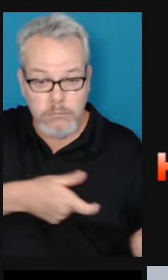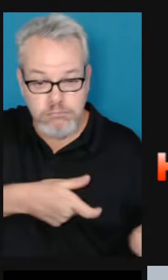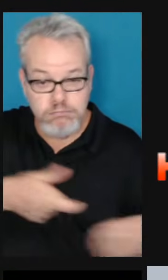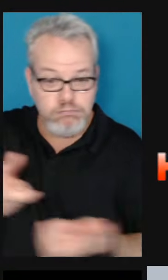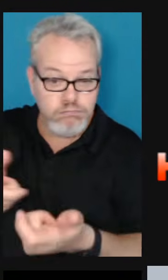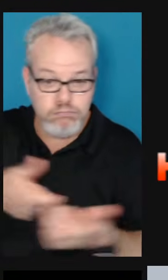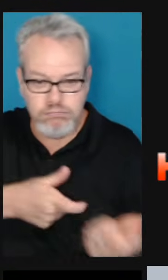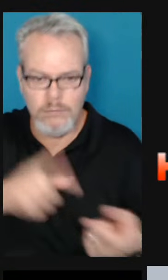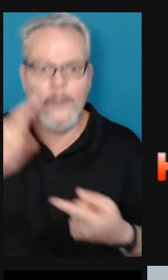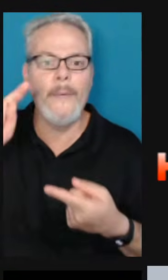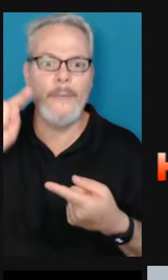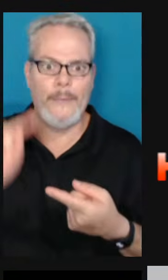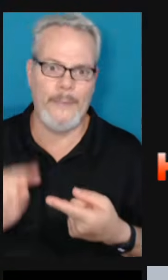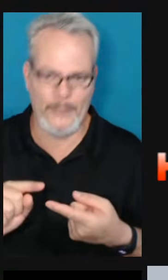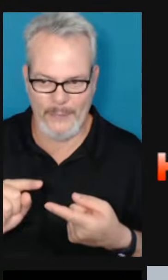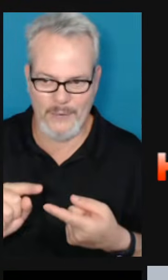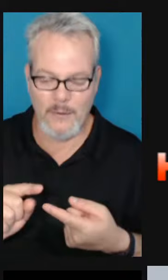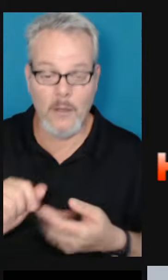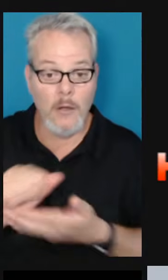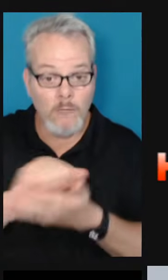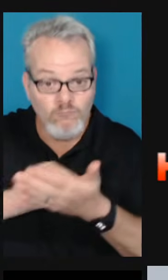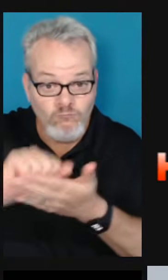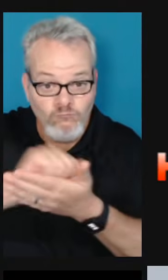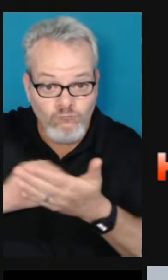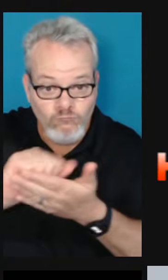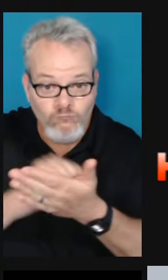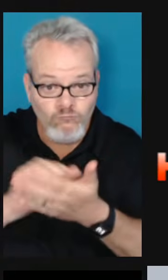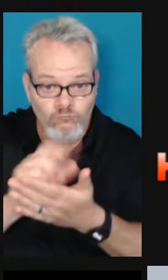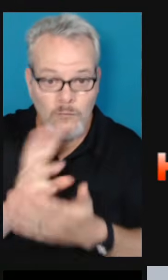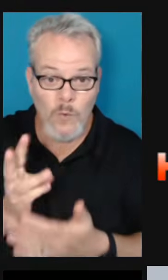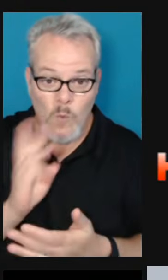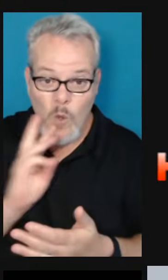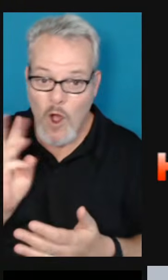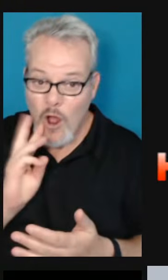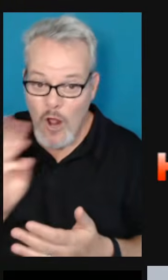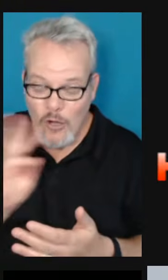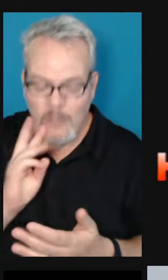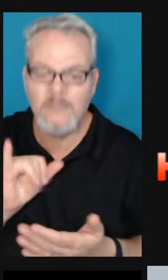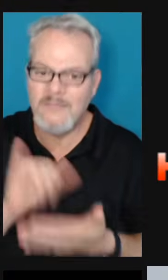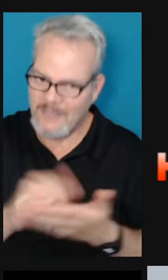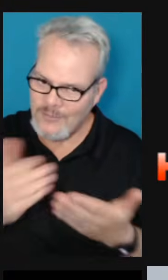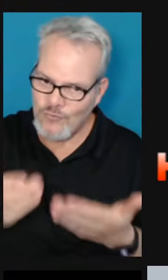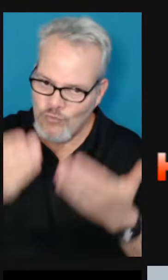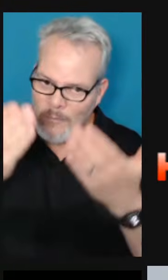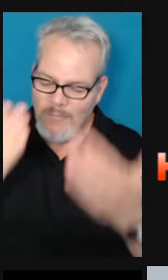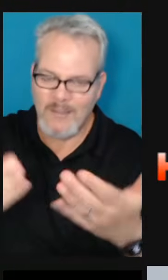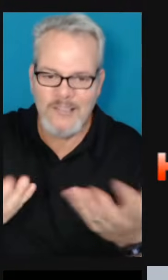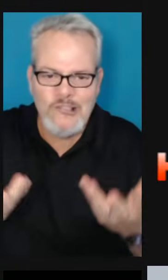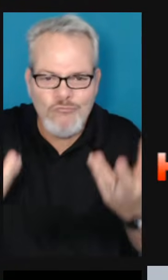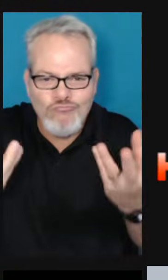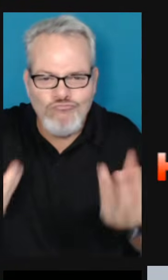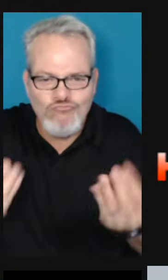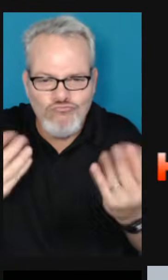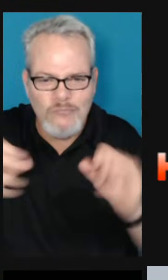Dustless methods such as washing with water or wetting agents are recommended. Damp rags whenever